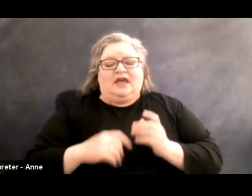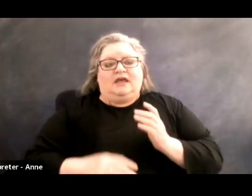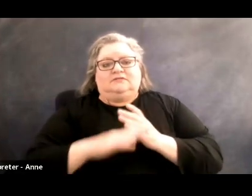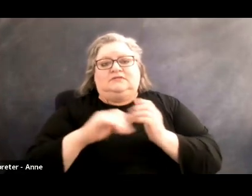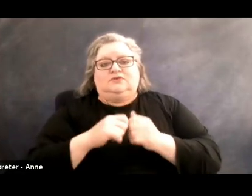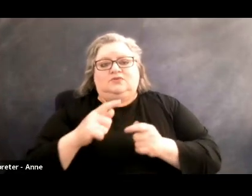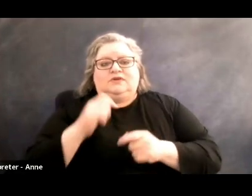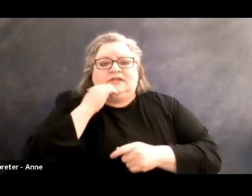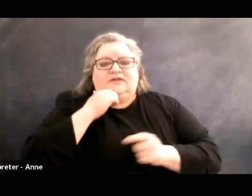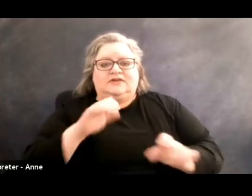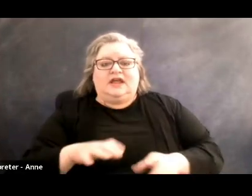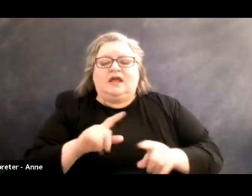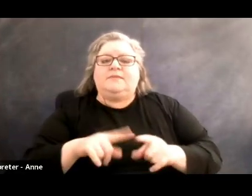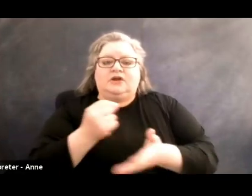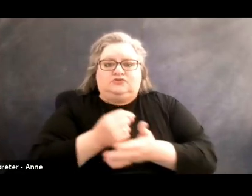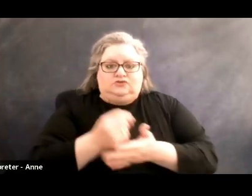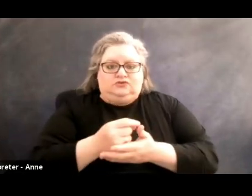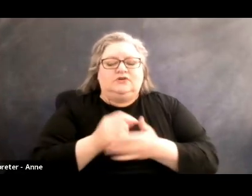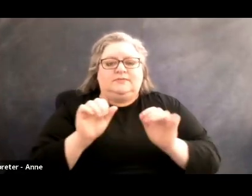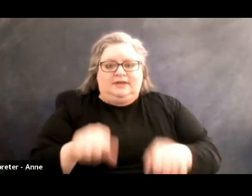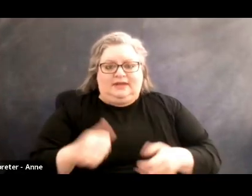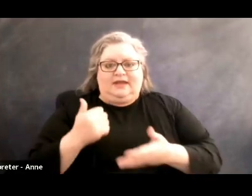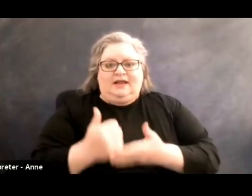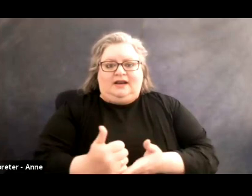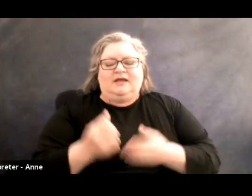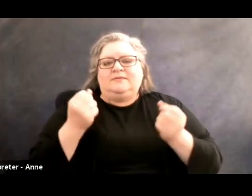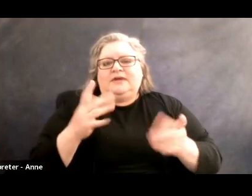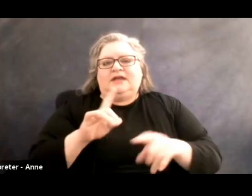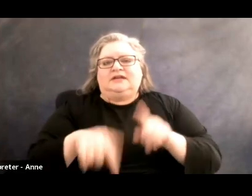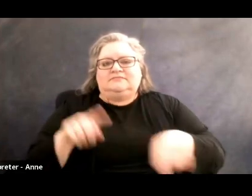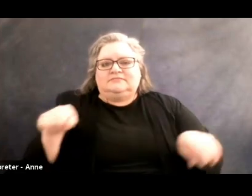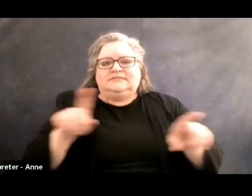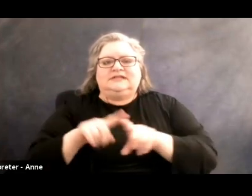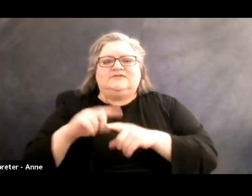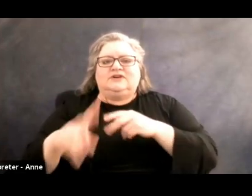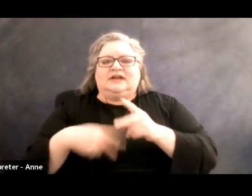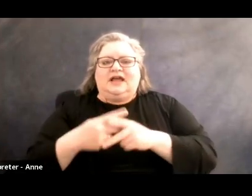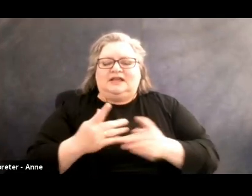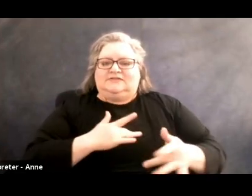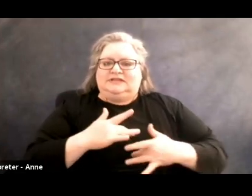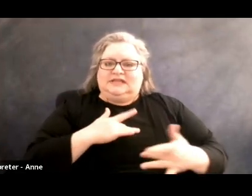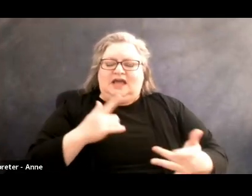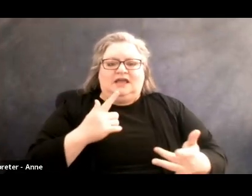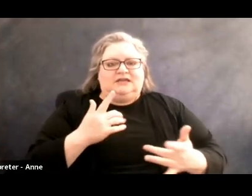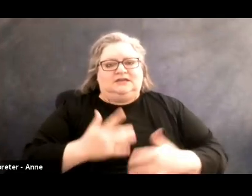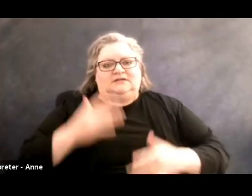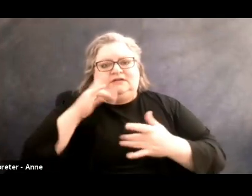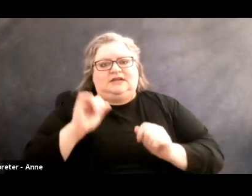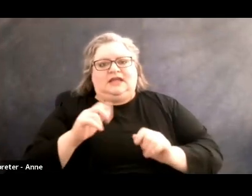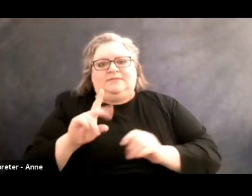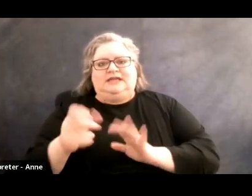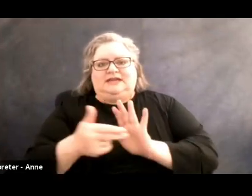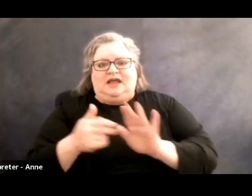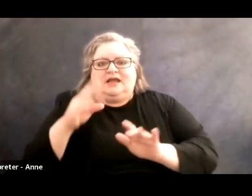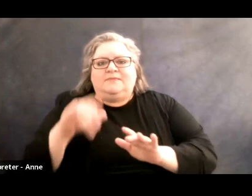activities, but treatment can help. There are many types of anxiety disorders that can be diagnosed by